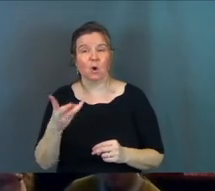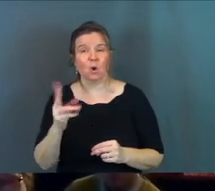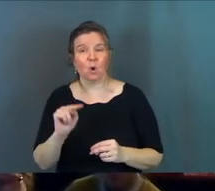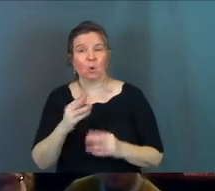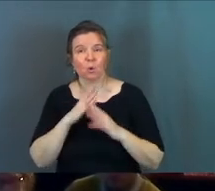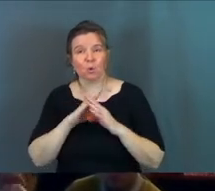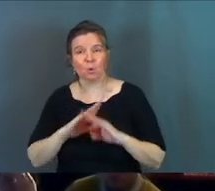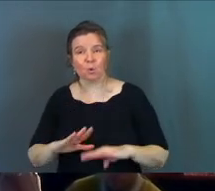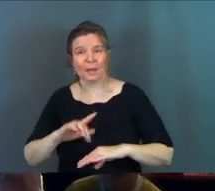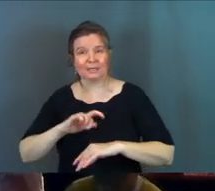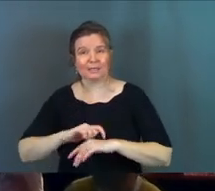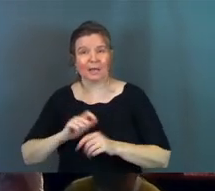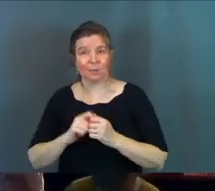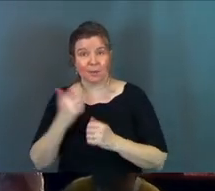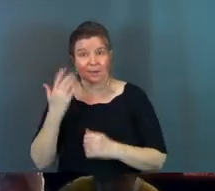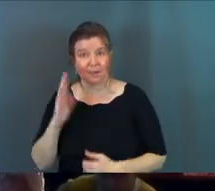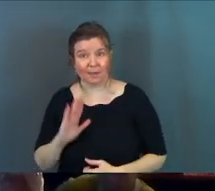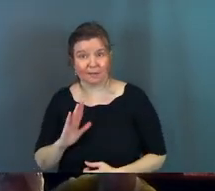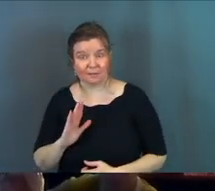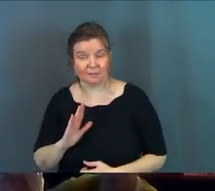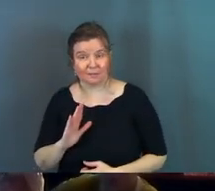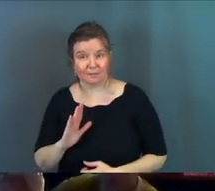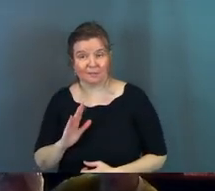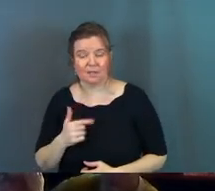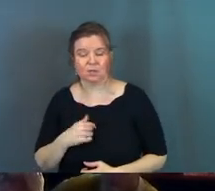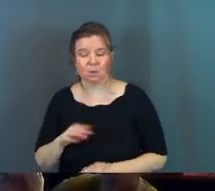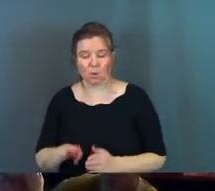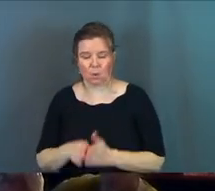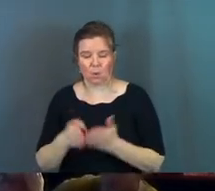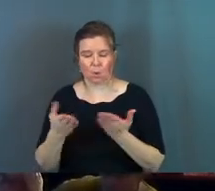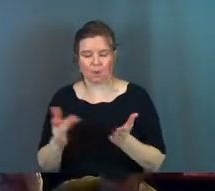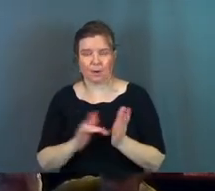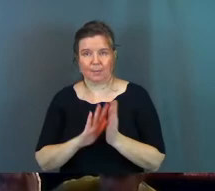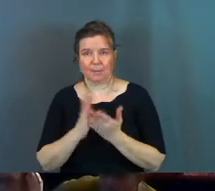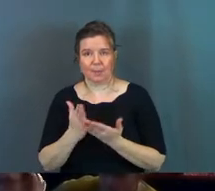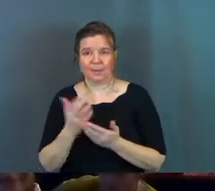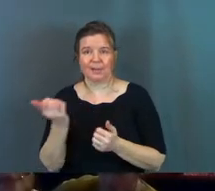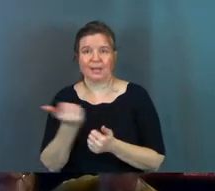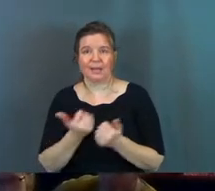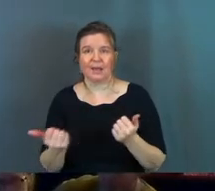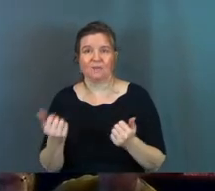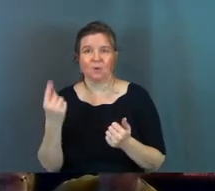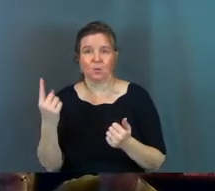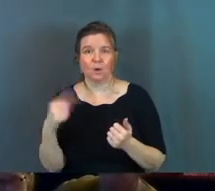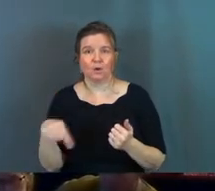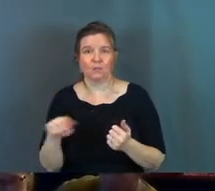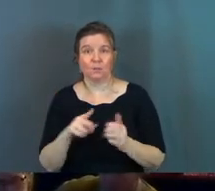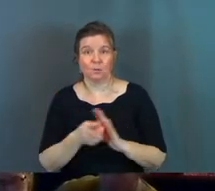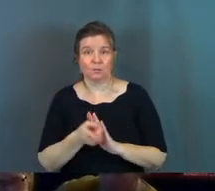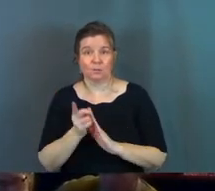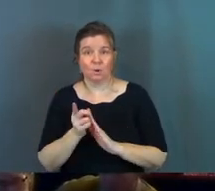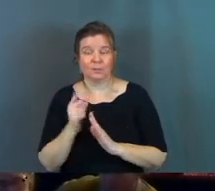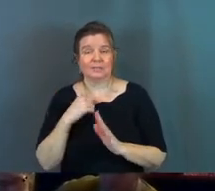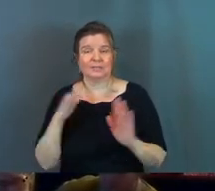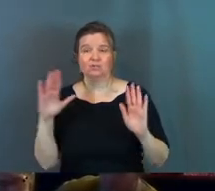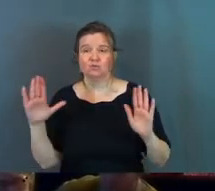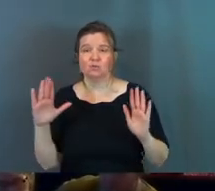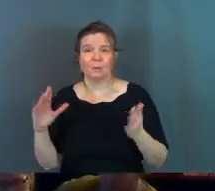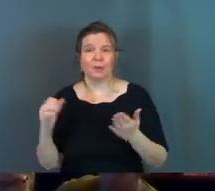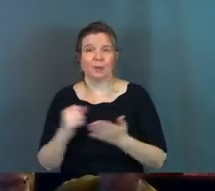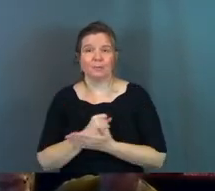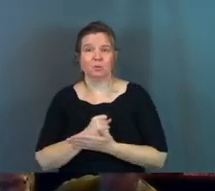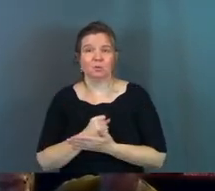own quiet time with God, and you can open up the Bible, and every single one of those moments is this